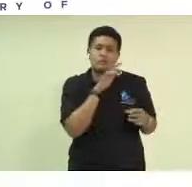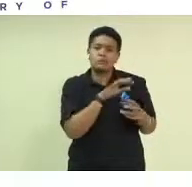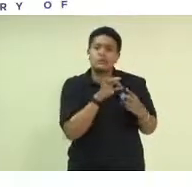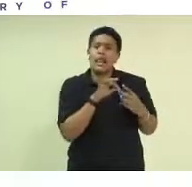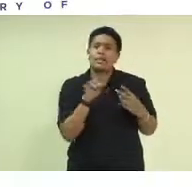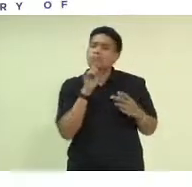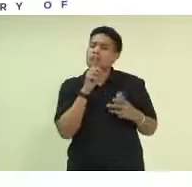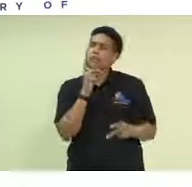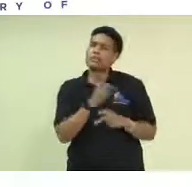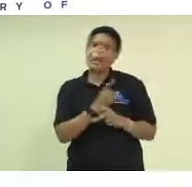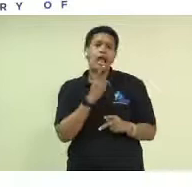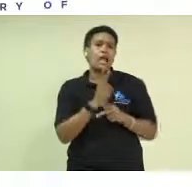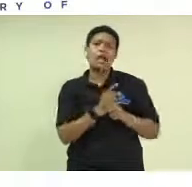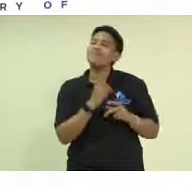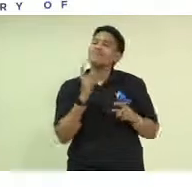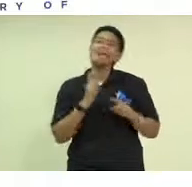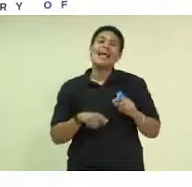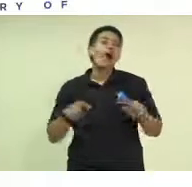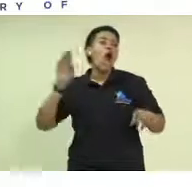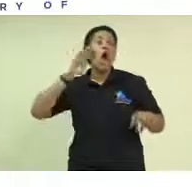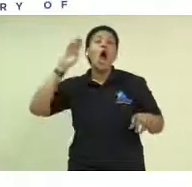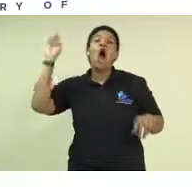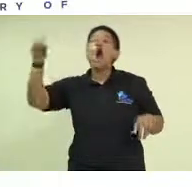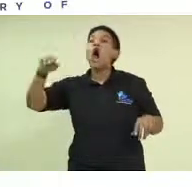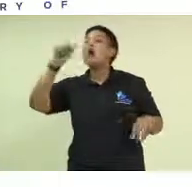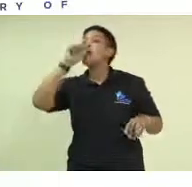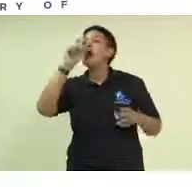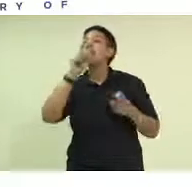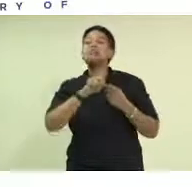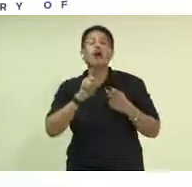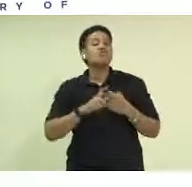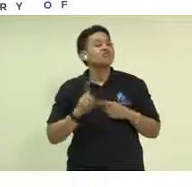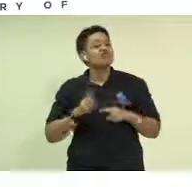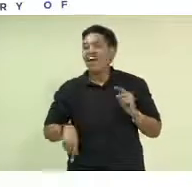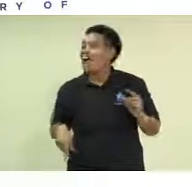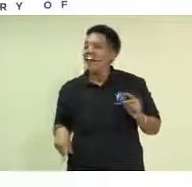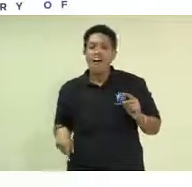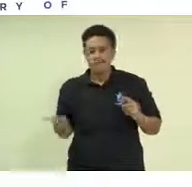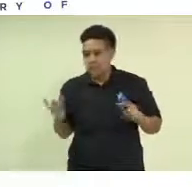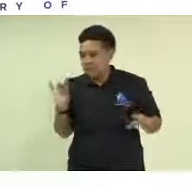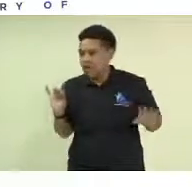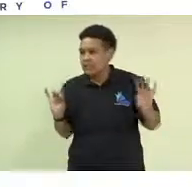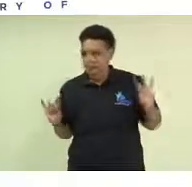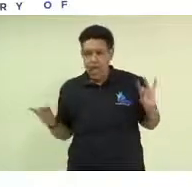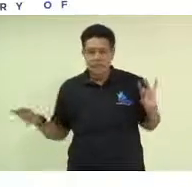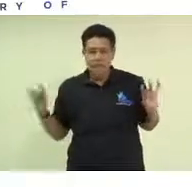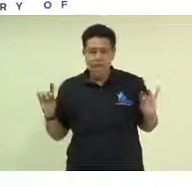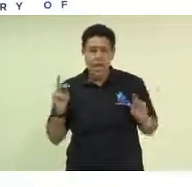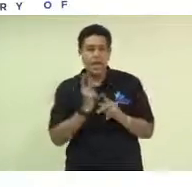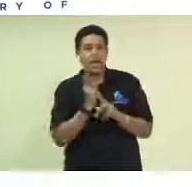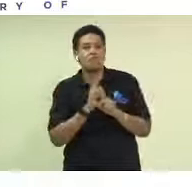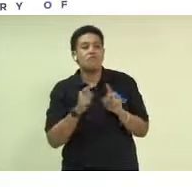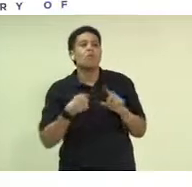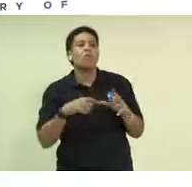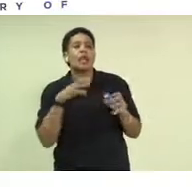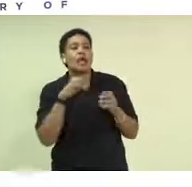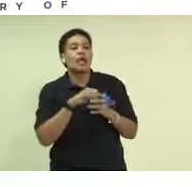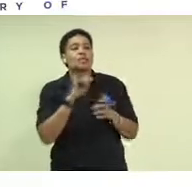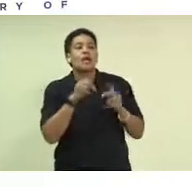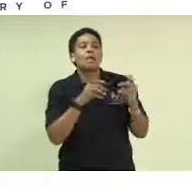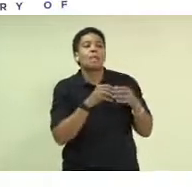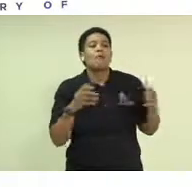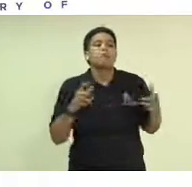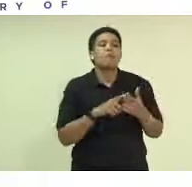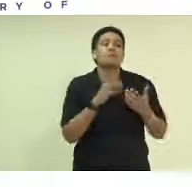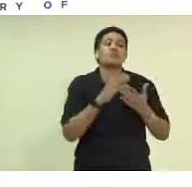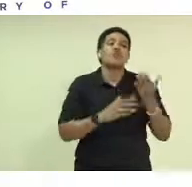selected carefully. Can't be everyone anywhere they are or every private practice. But we would certainly want to engage that population. And